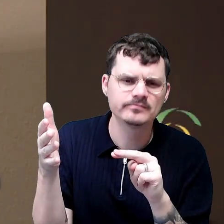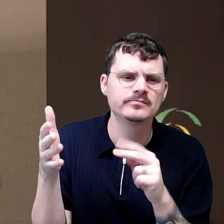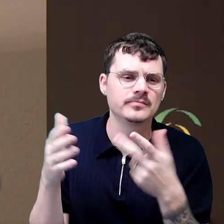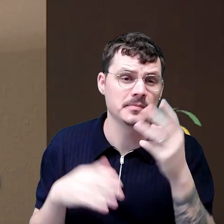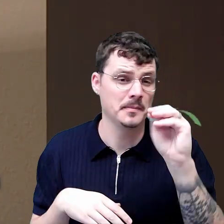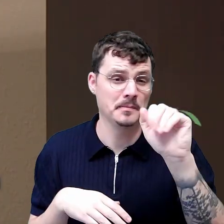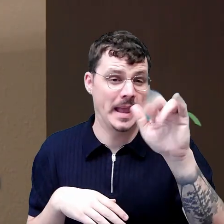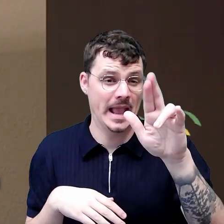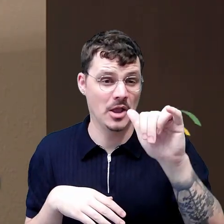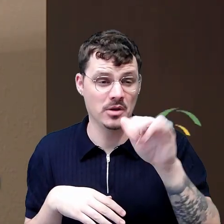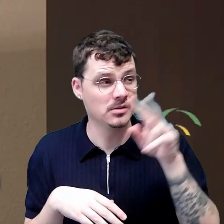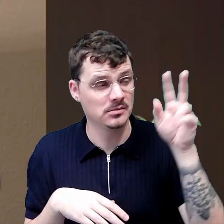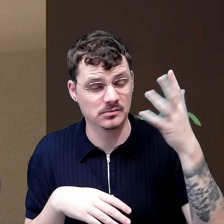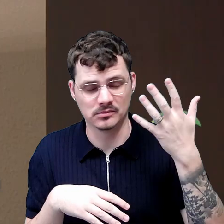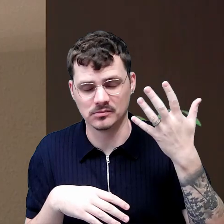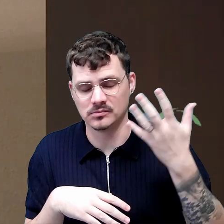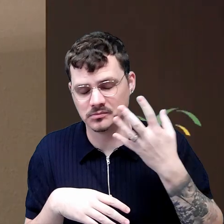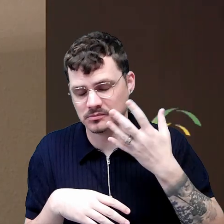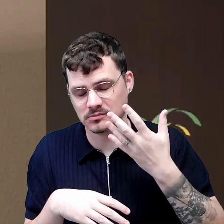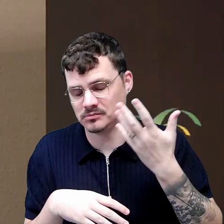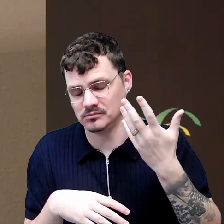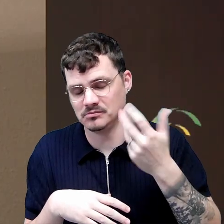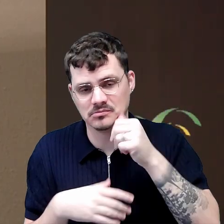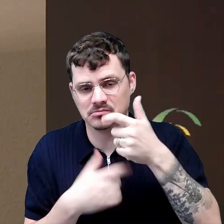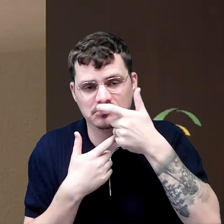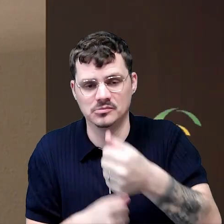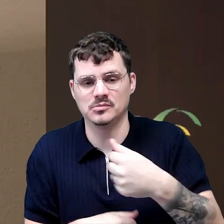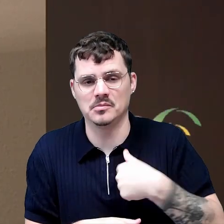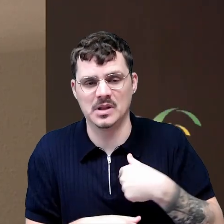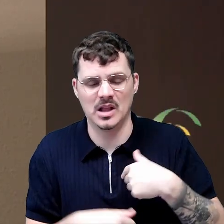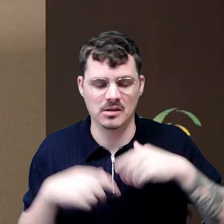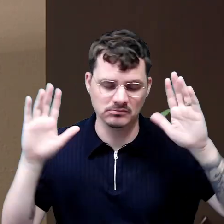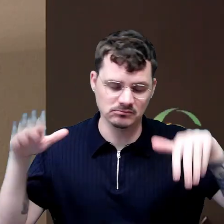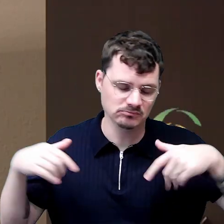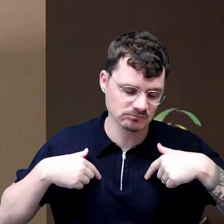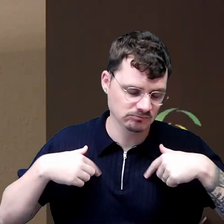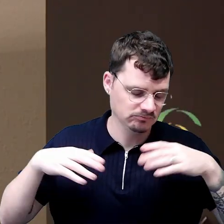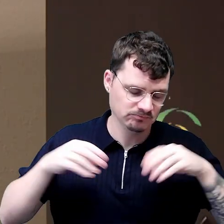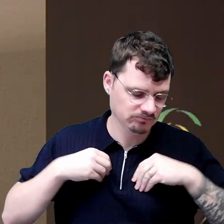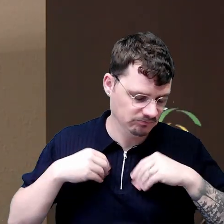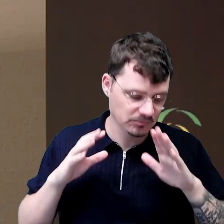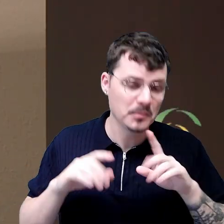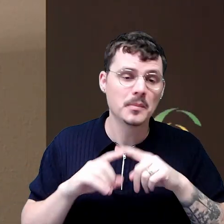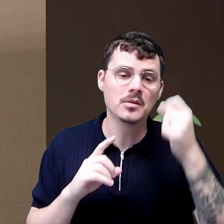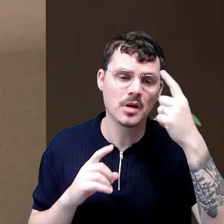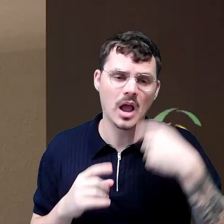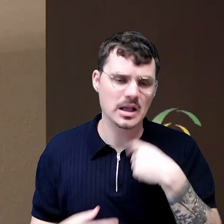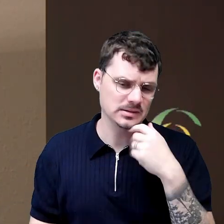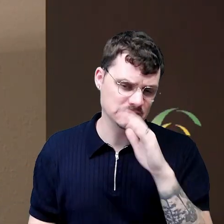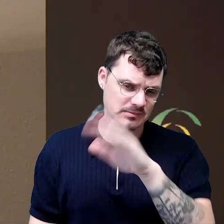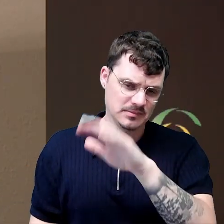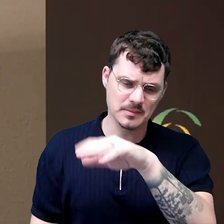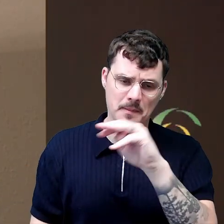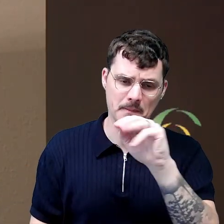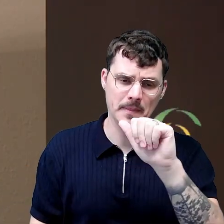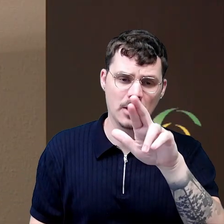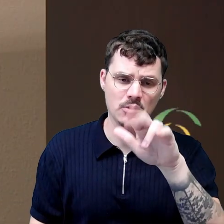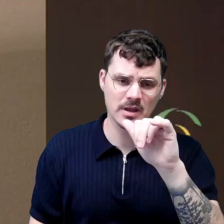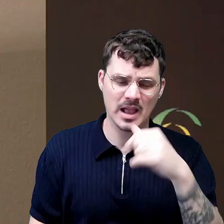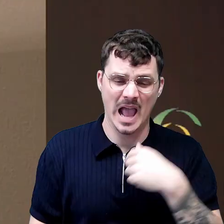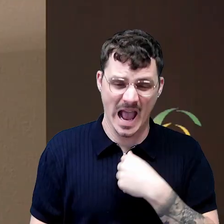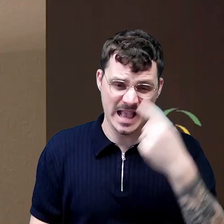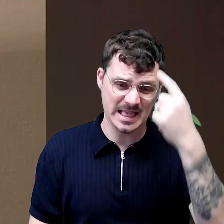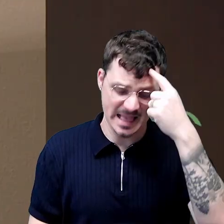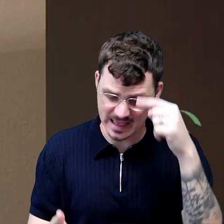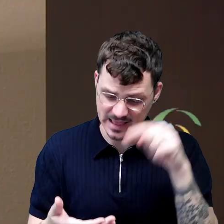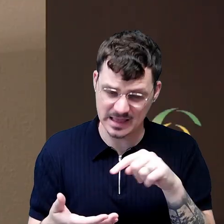Mary's not all that interested in me. I can accept that. That's just fine. But when I said, Mary, I think there's